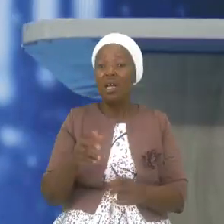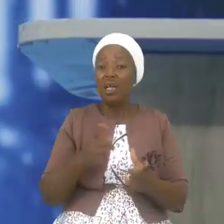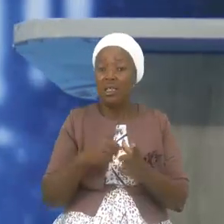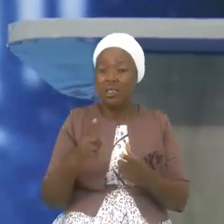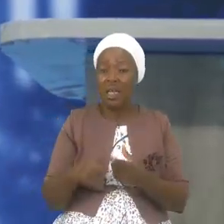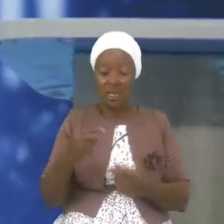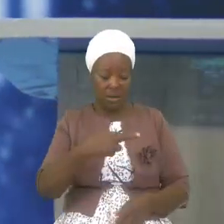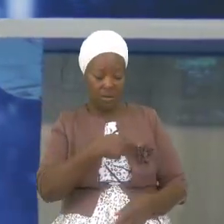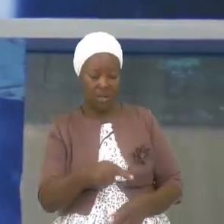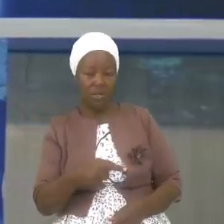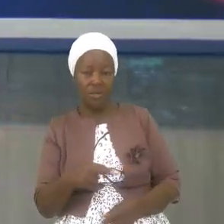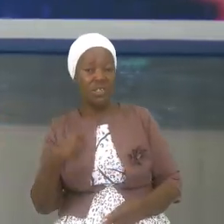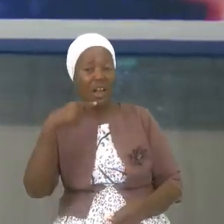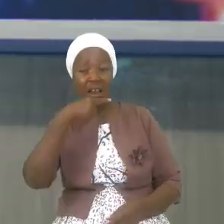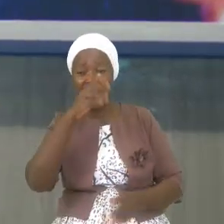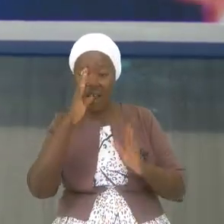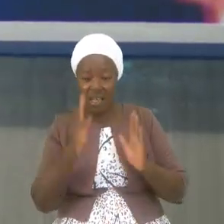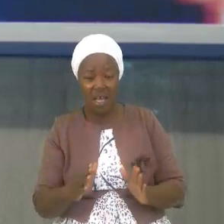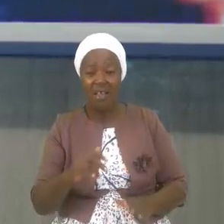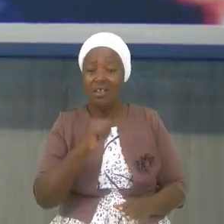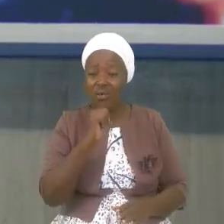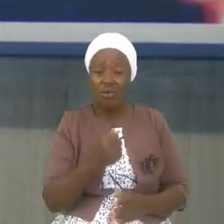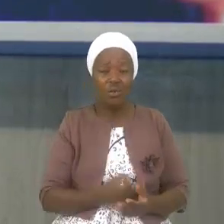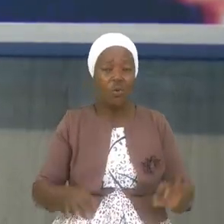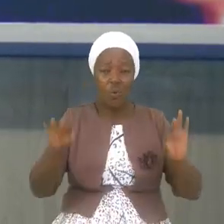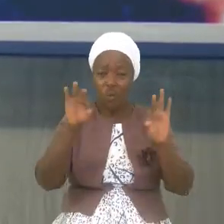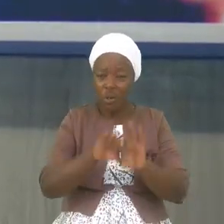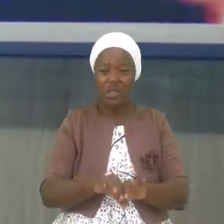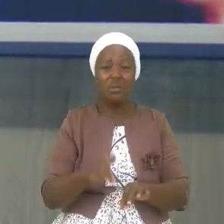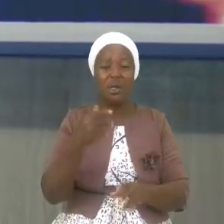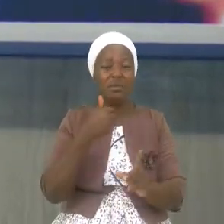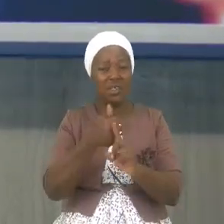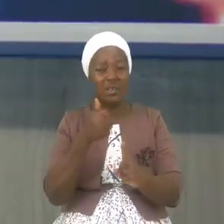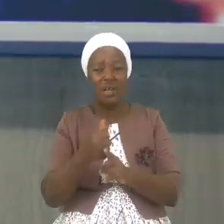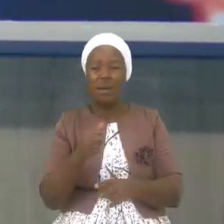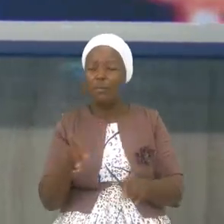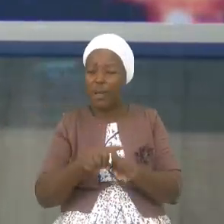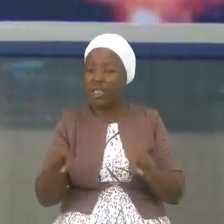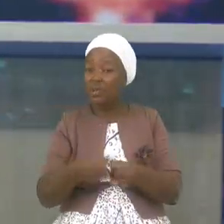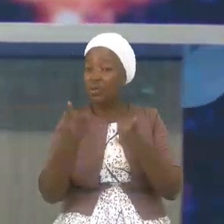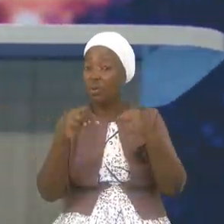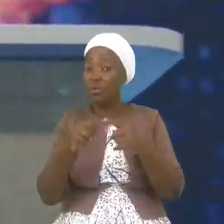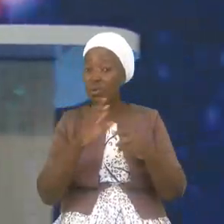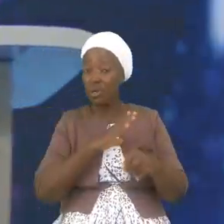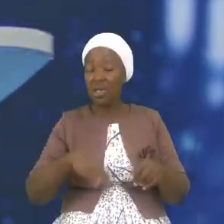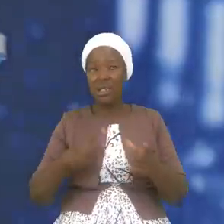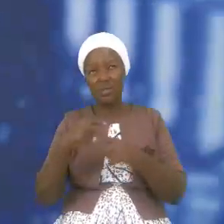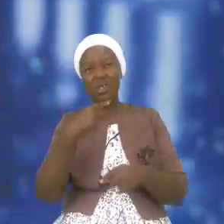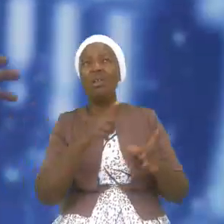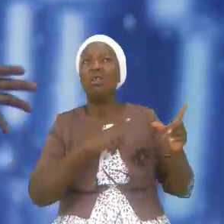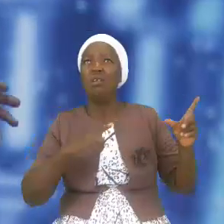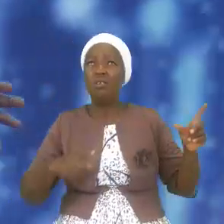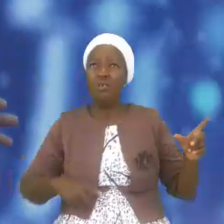by himself. But as you come to Christ and say, Lord, here I am. It is Christ